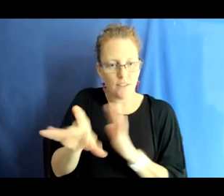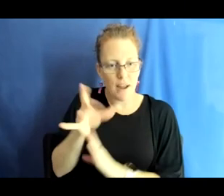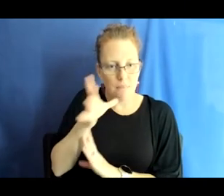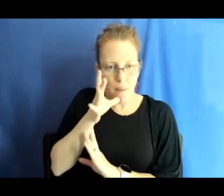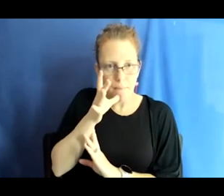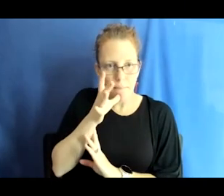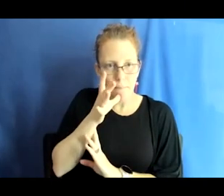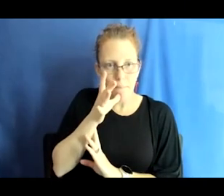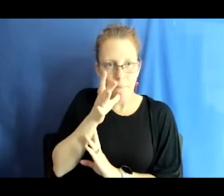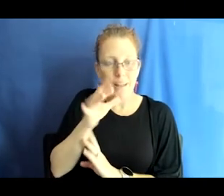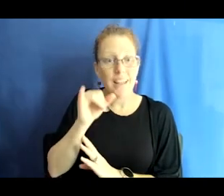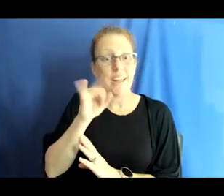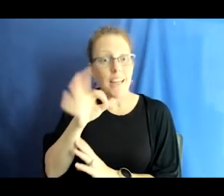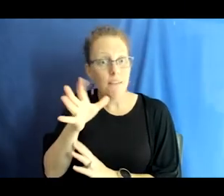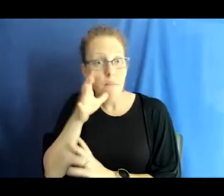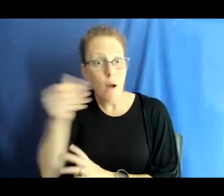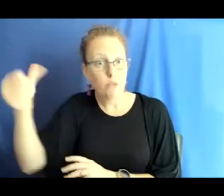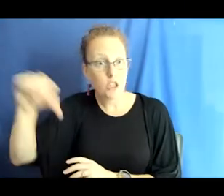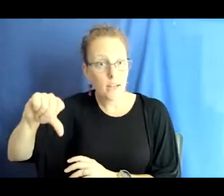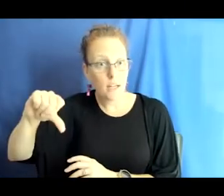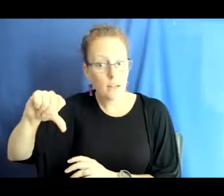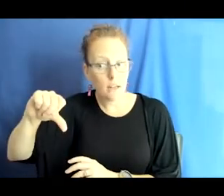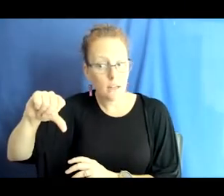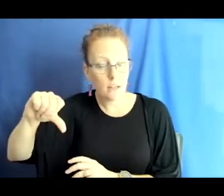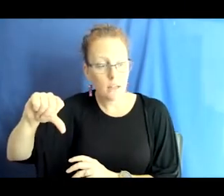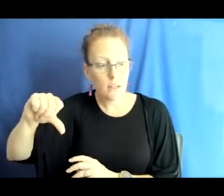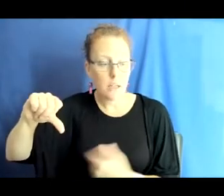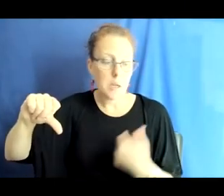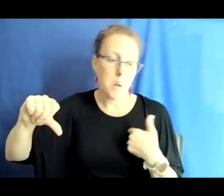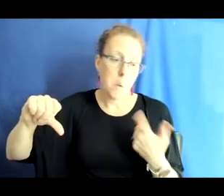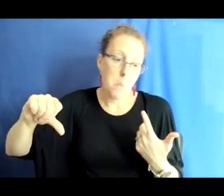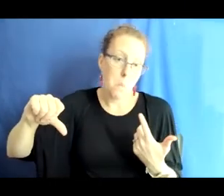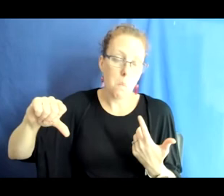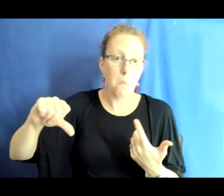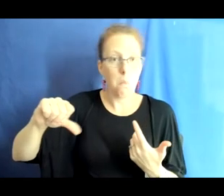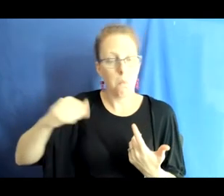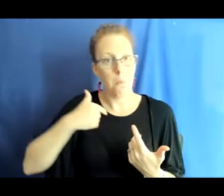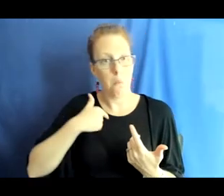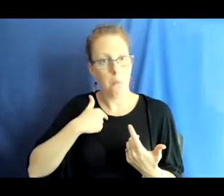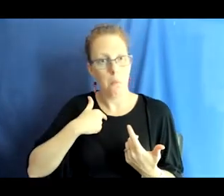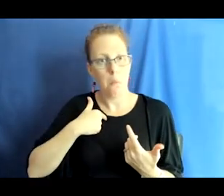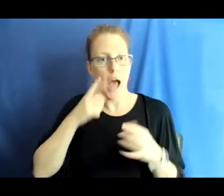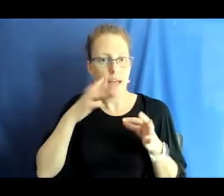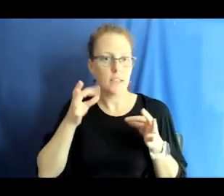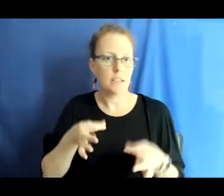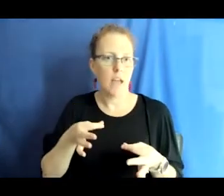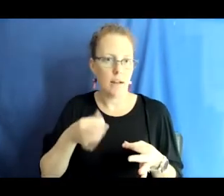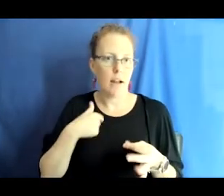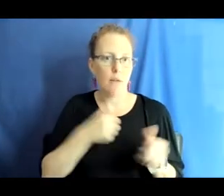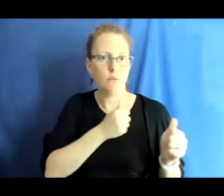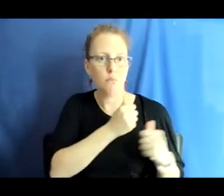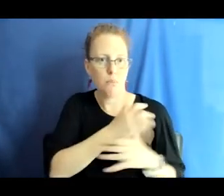end. I was, you know, that's the film I could also end up making. I was prepared for